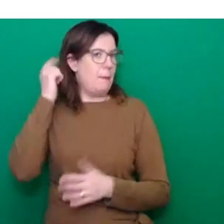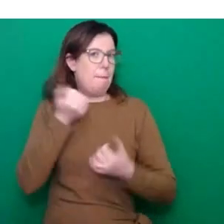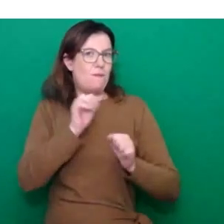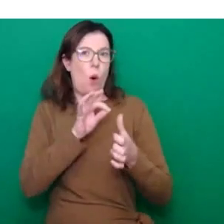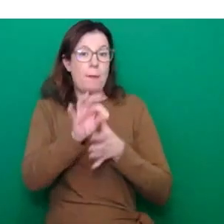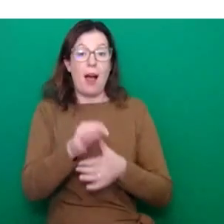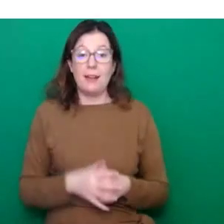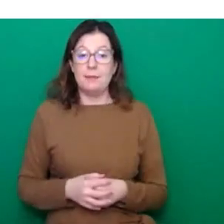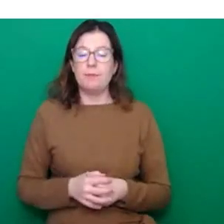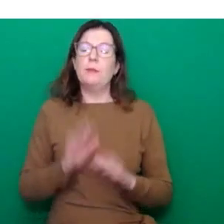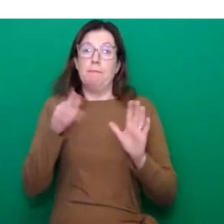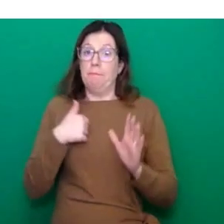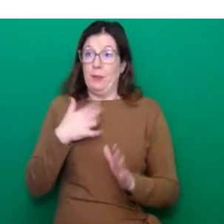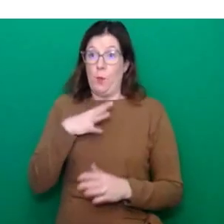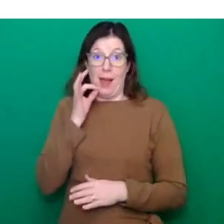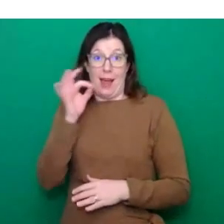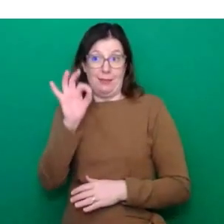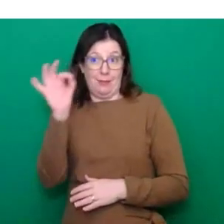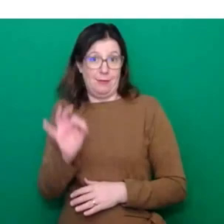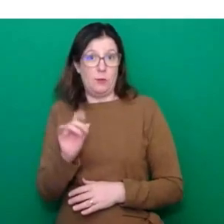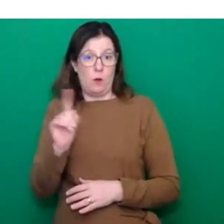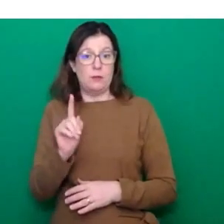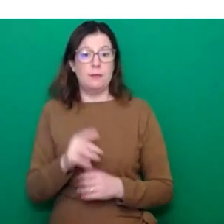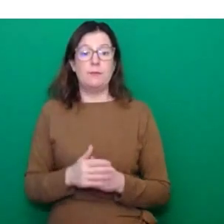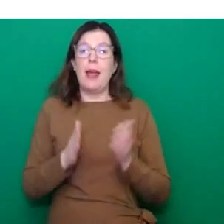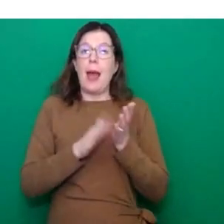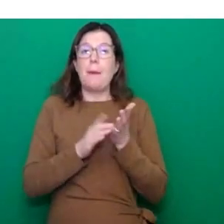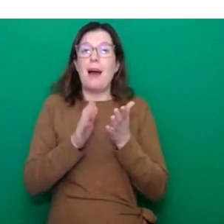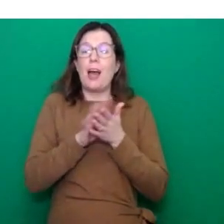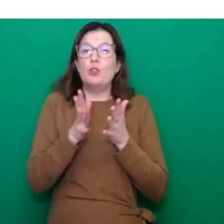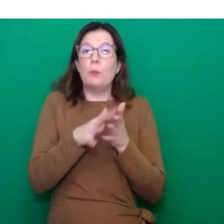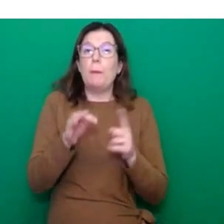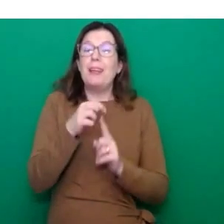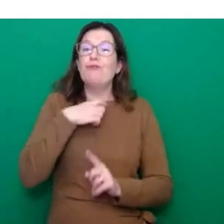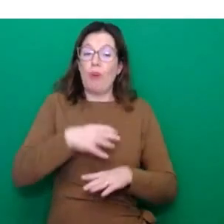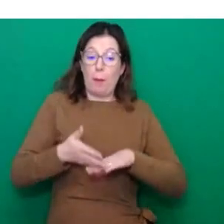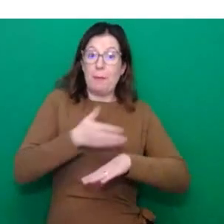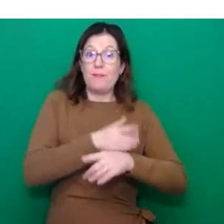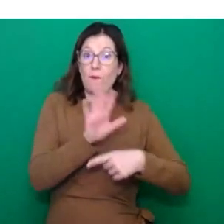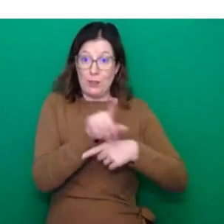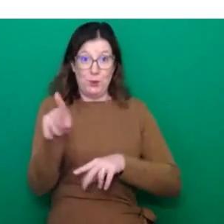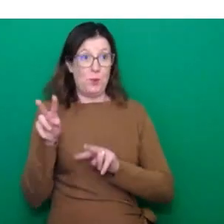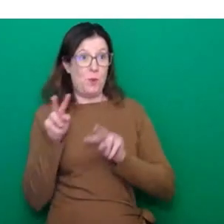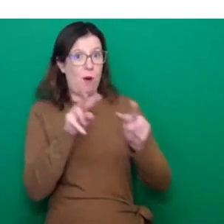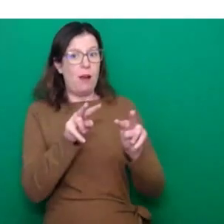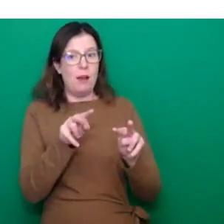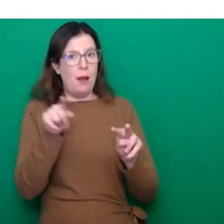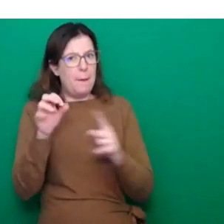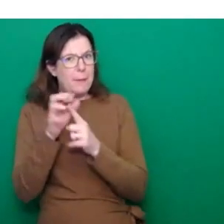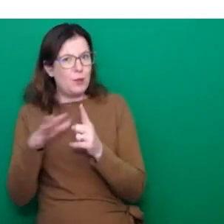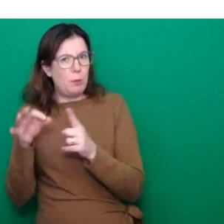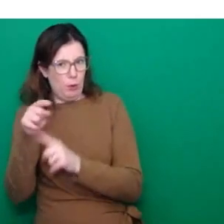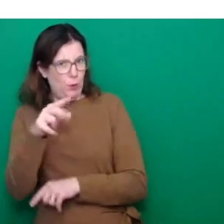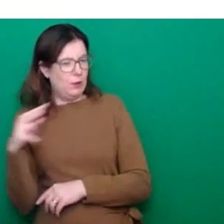I was going to ask you about was what you saw the video of the MHWP role. you know about the world of PWP, what do you